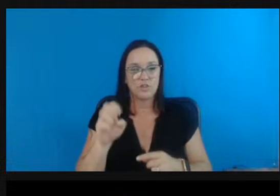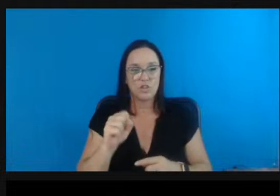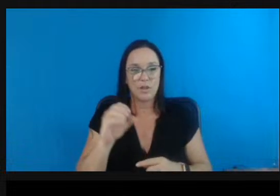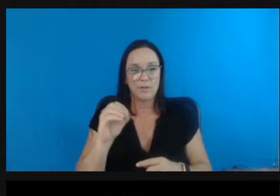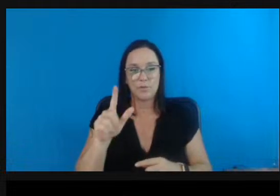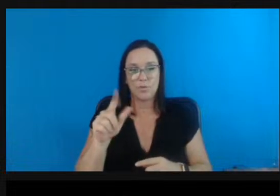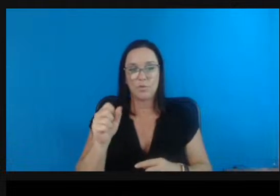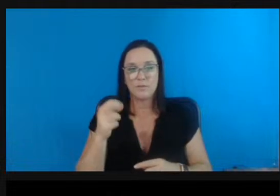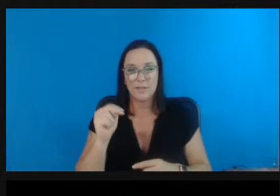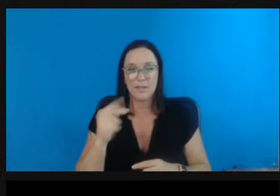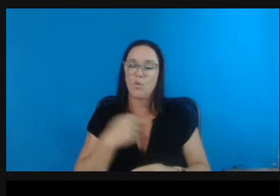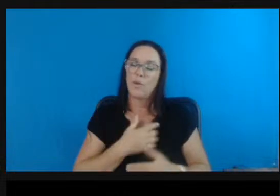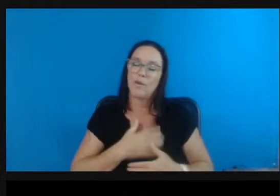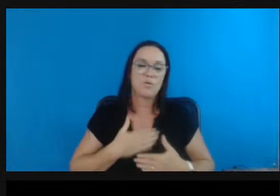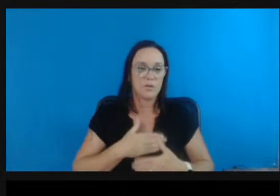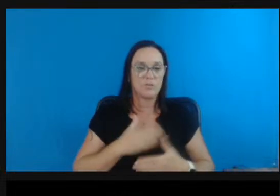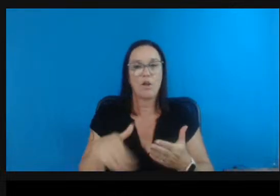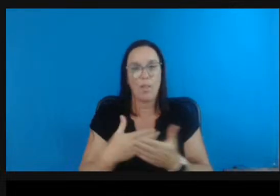I appreciate all the support.